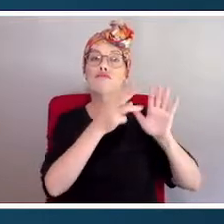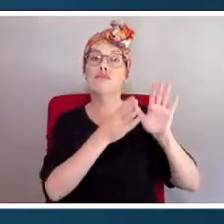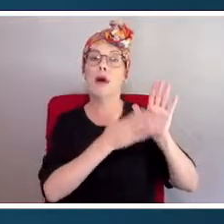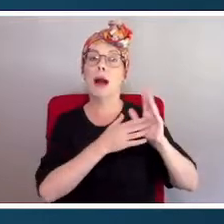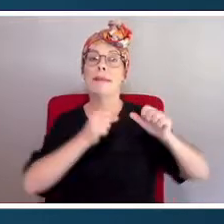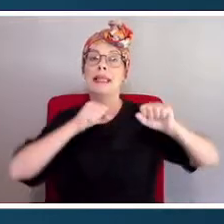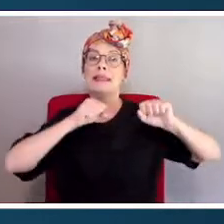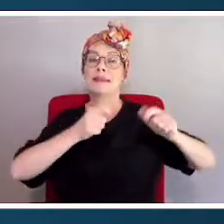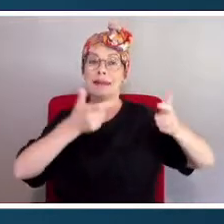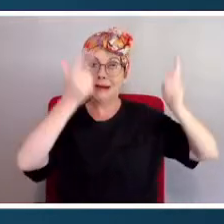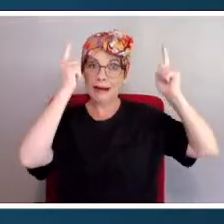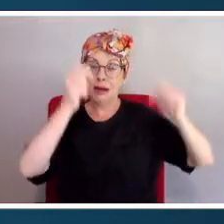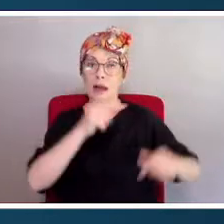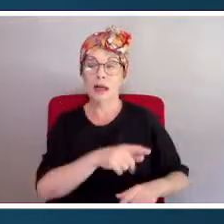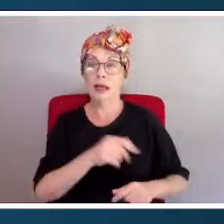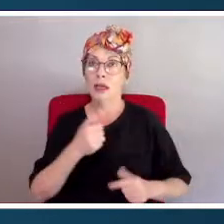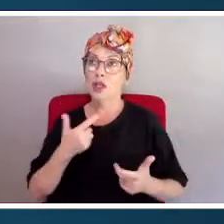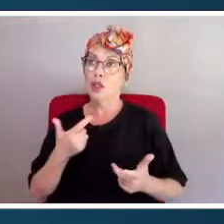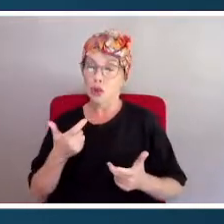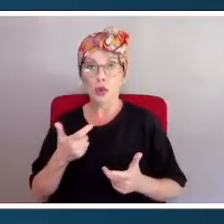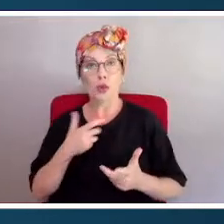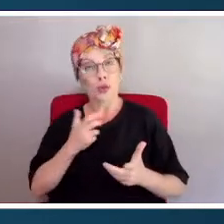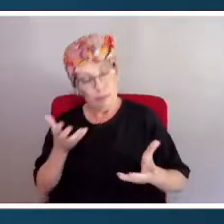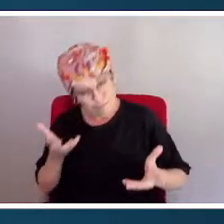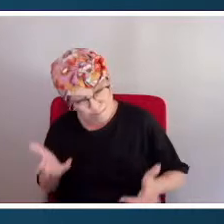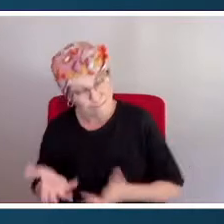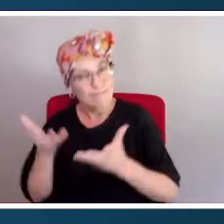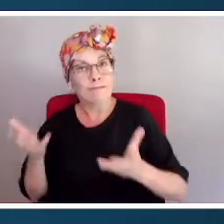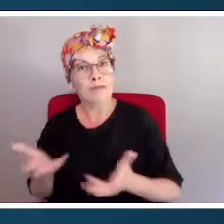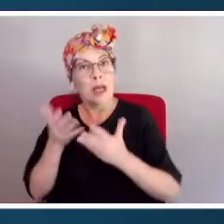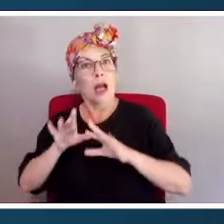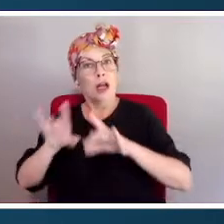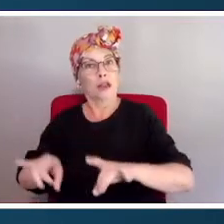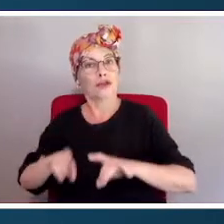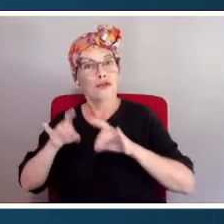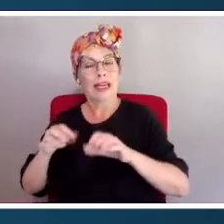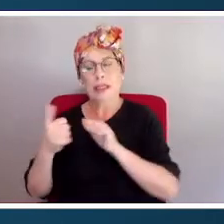to advance reconciliation and self-determination.